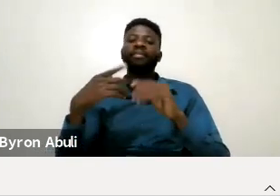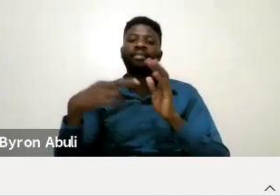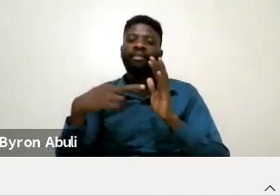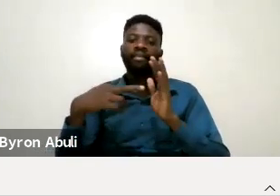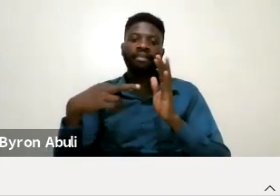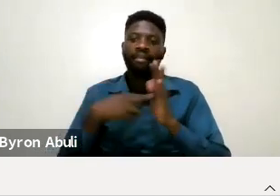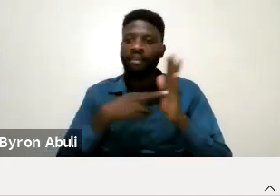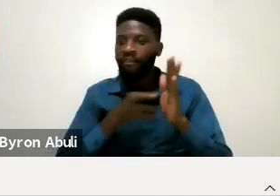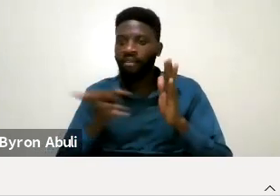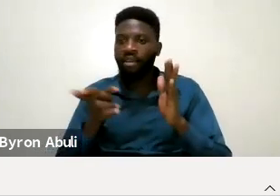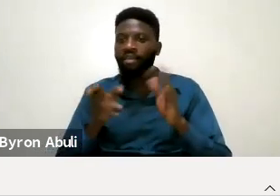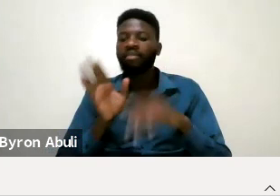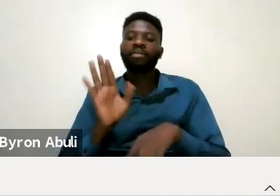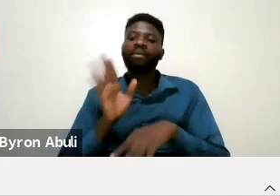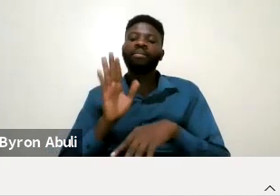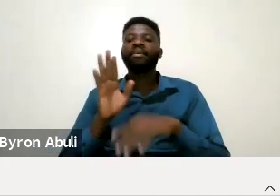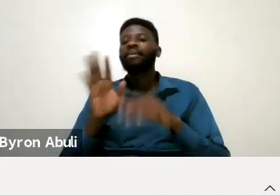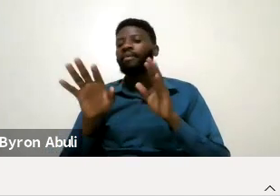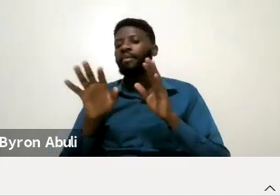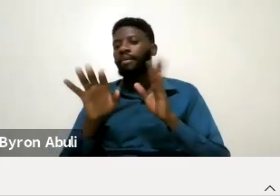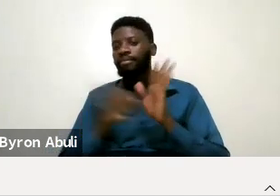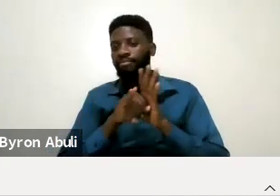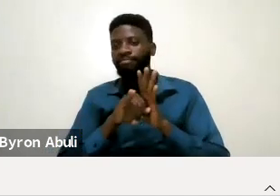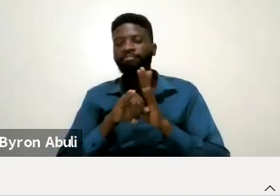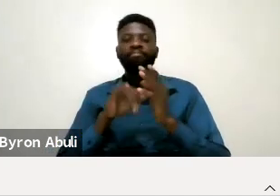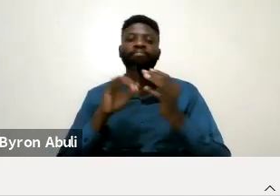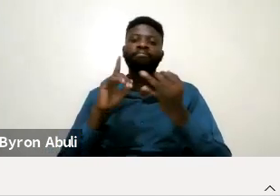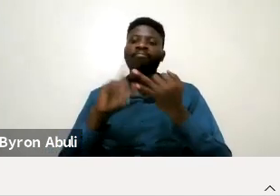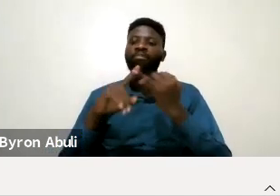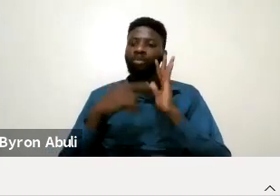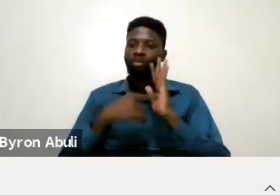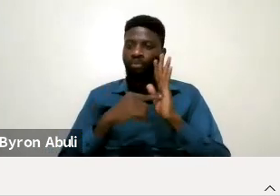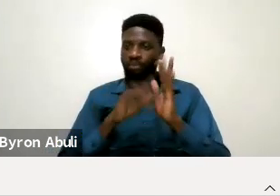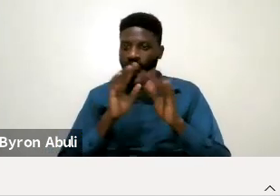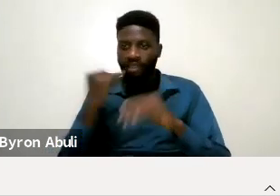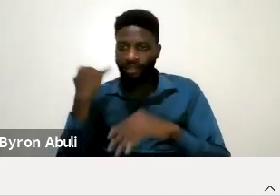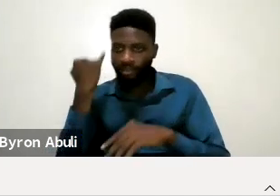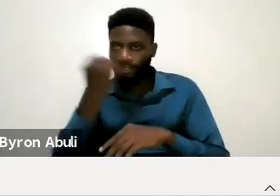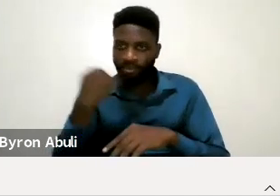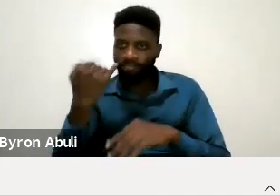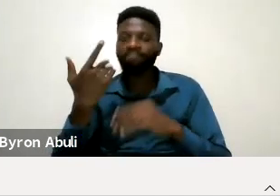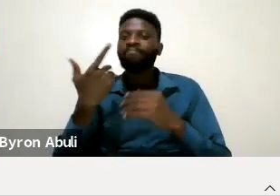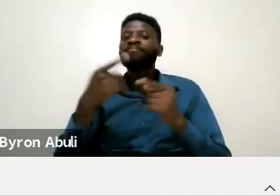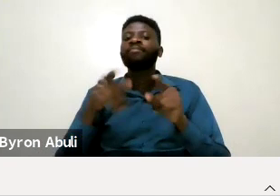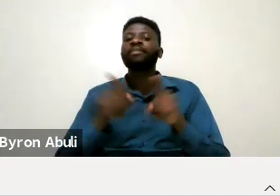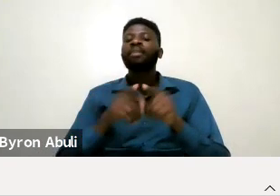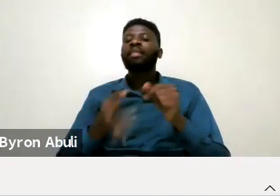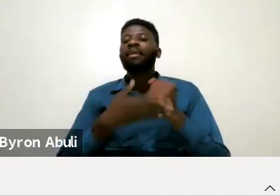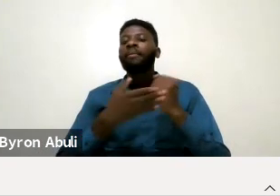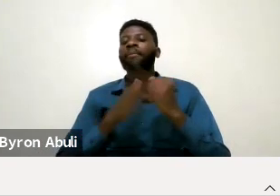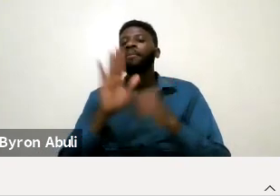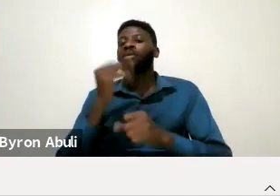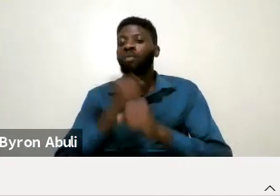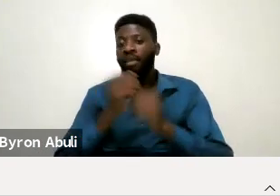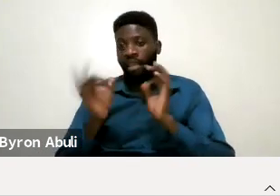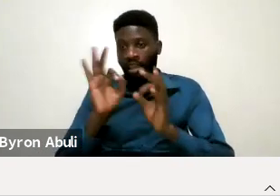image, and it's going to really help you in terms of your career. So it's important. If you've not already identified your personal